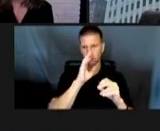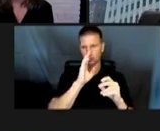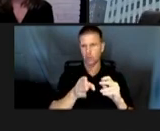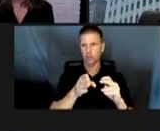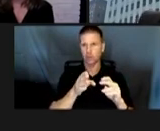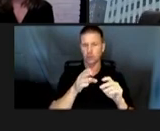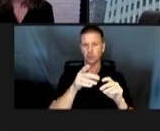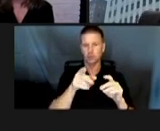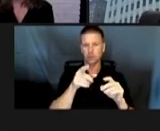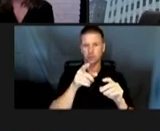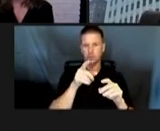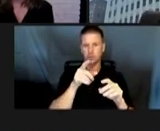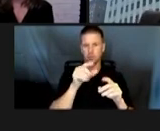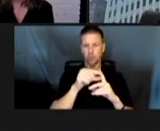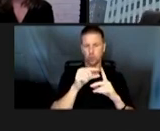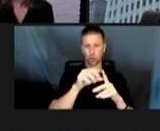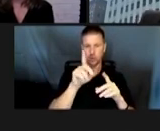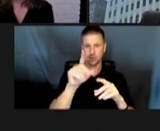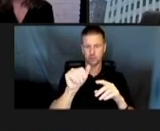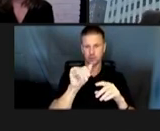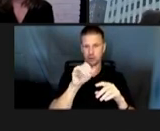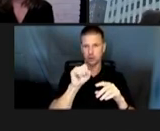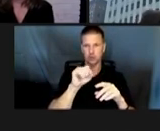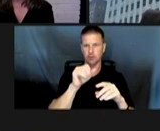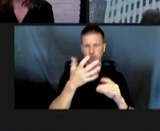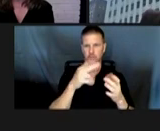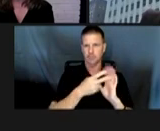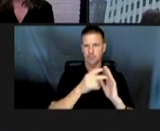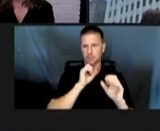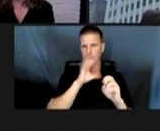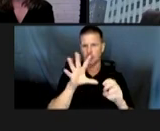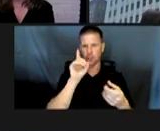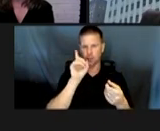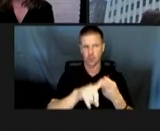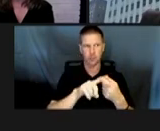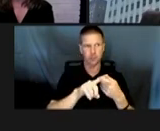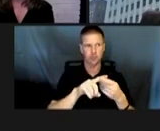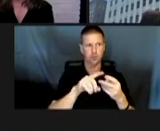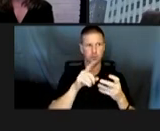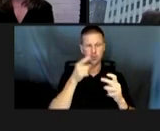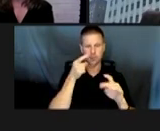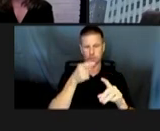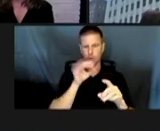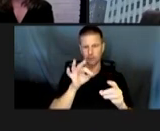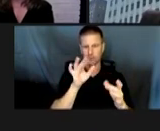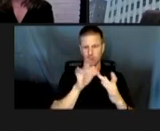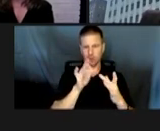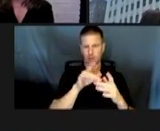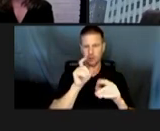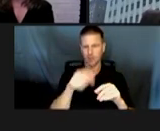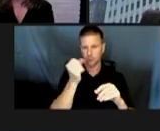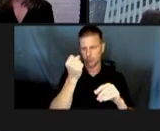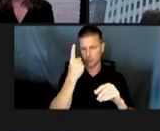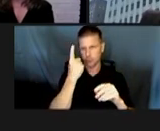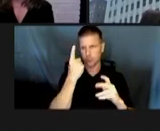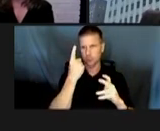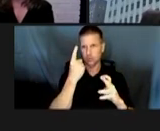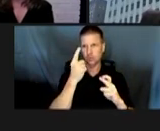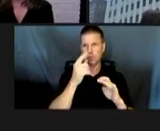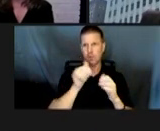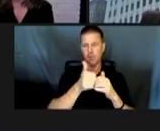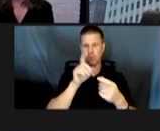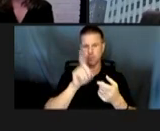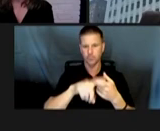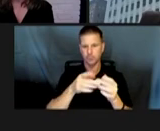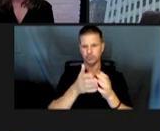the word disability, again, is just meaningless until the point of contact must understand how to